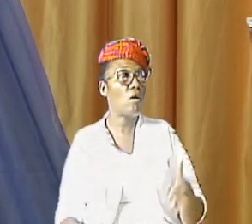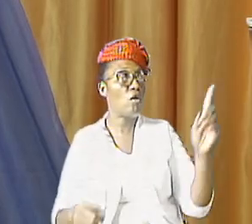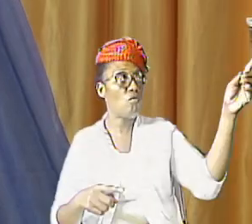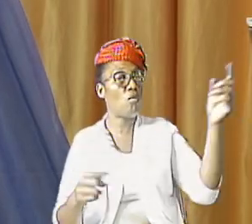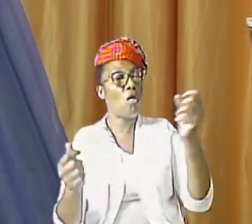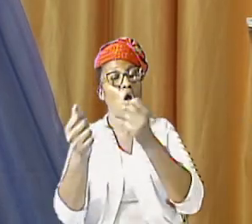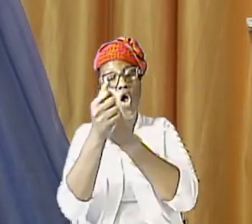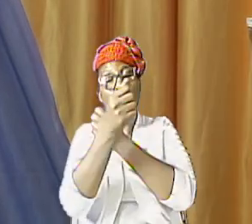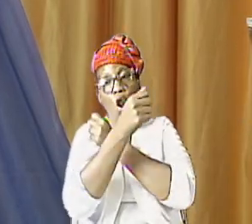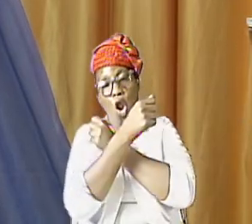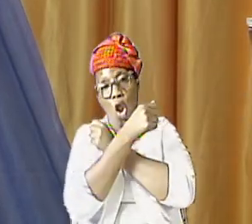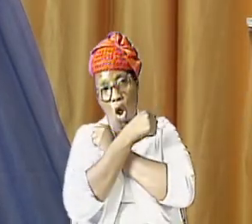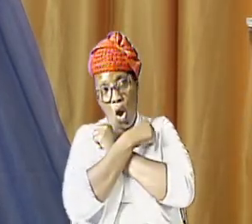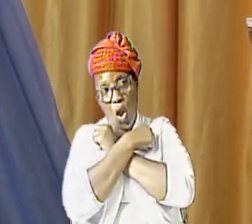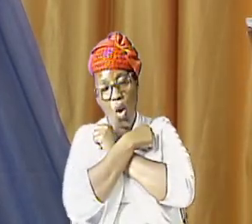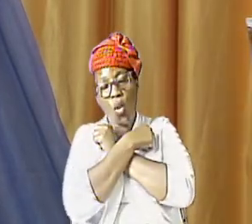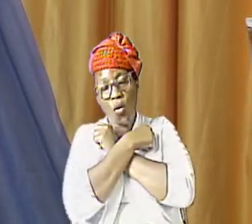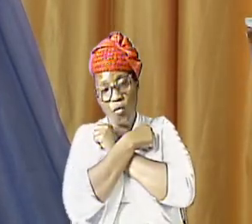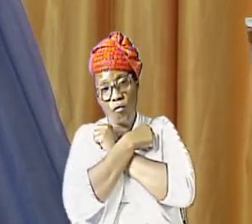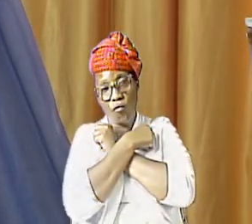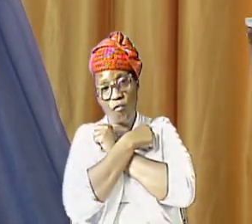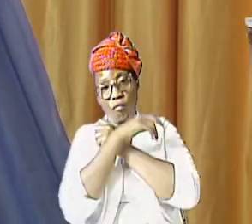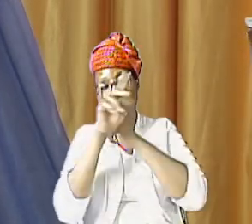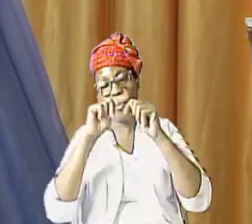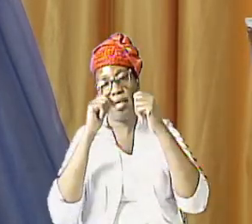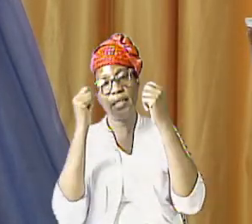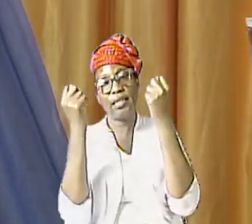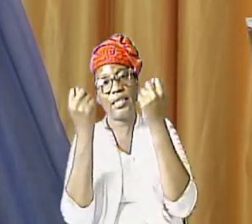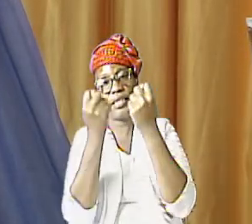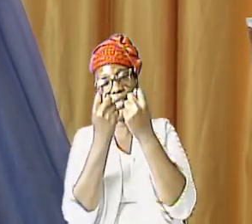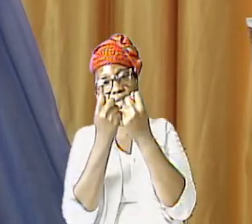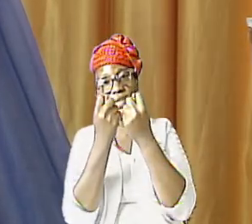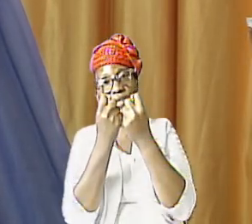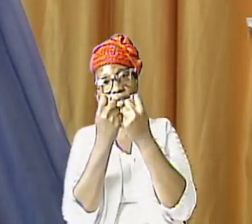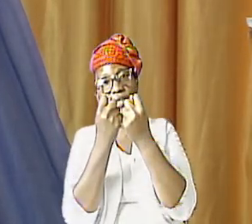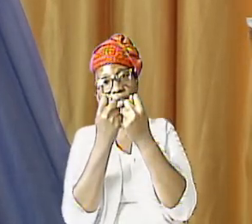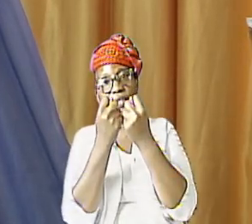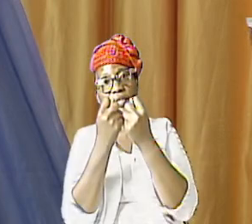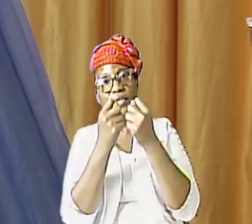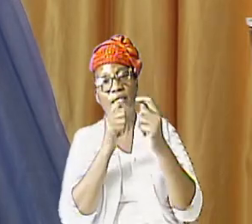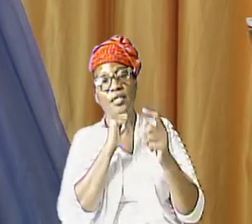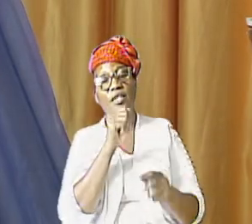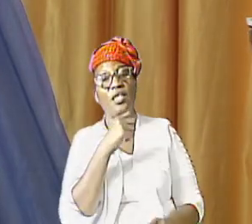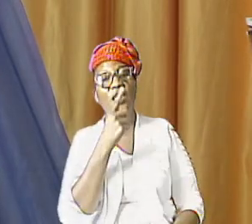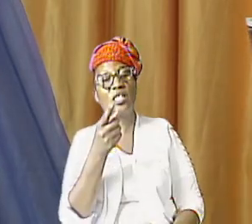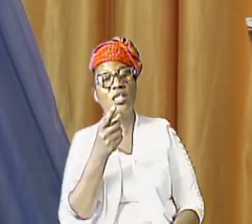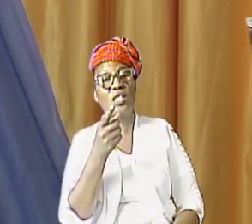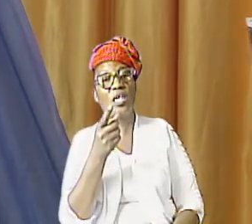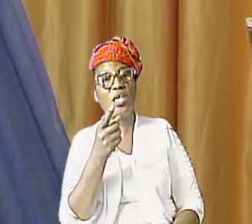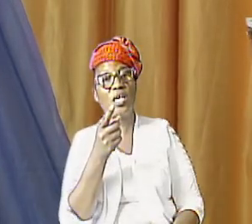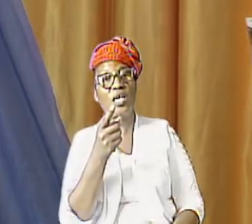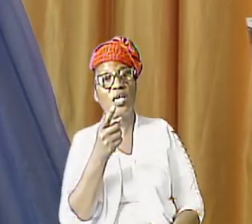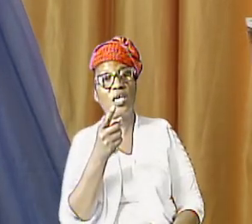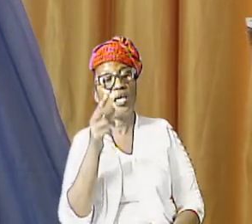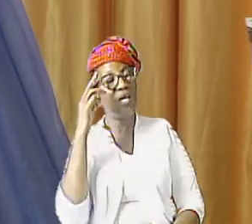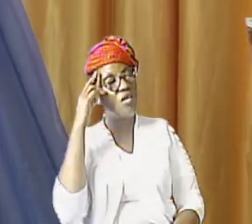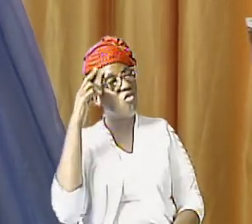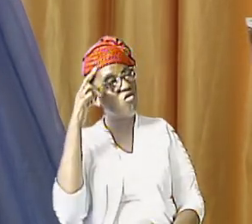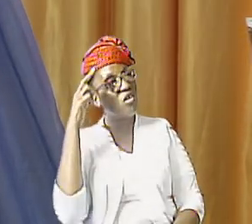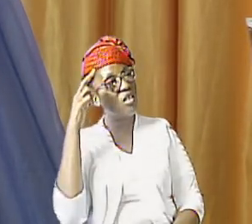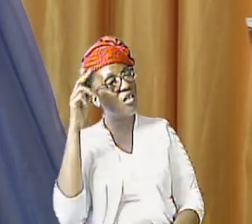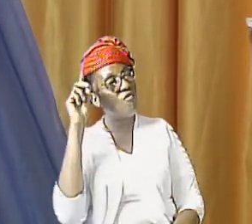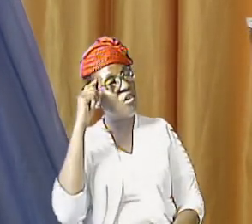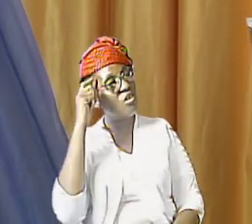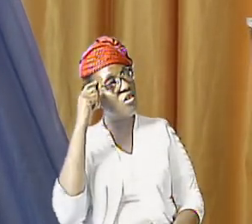Hallelujah. I love the theme. I would not say it is the reason for the